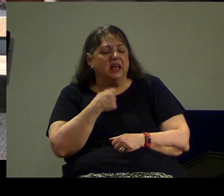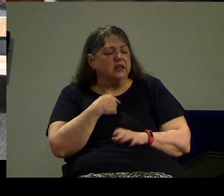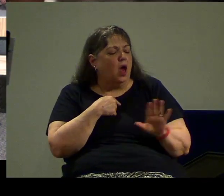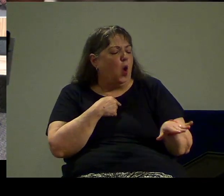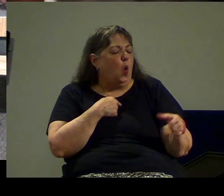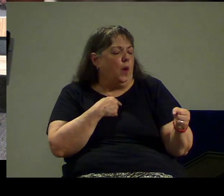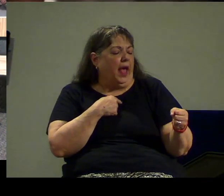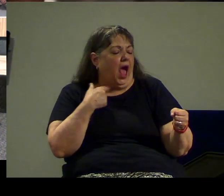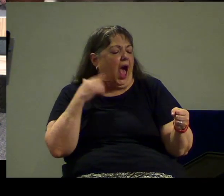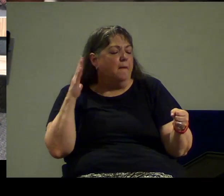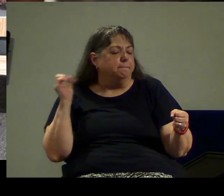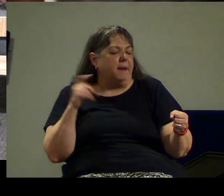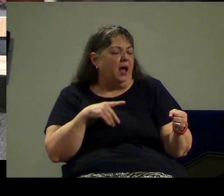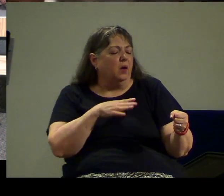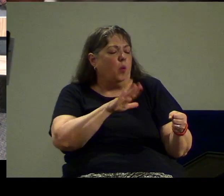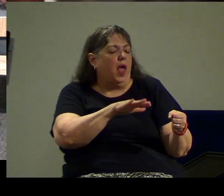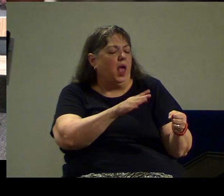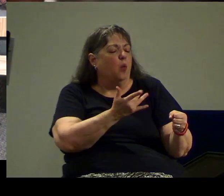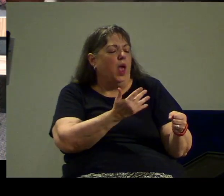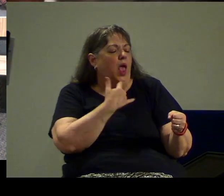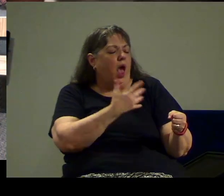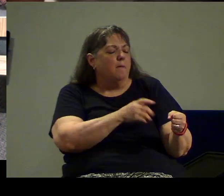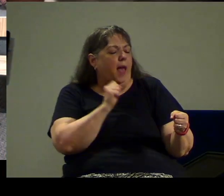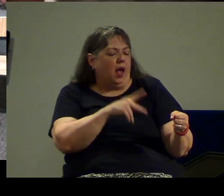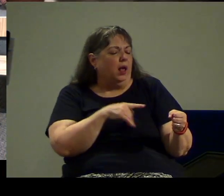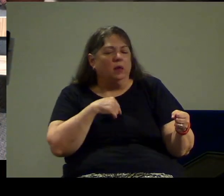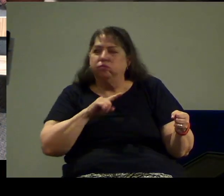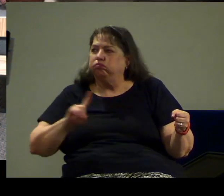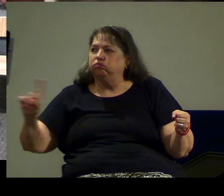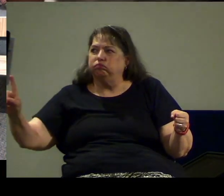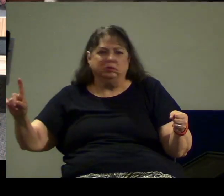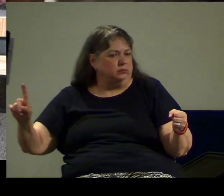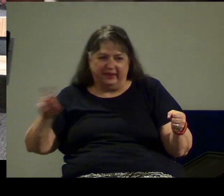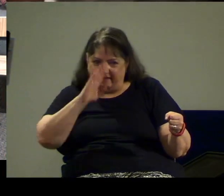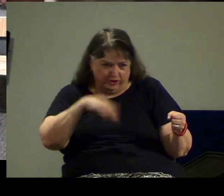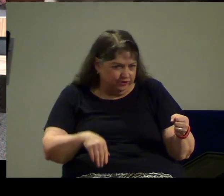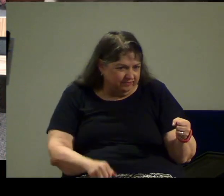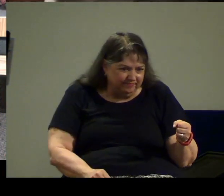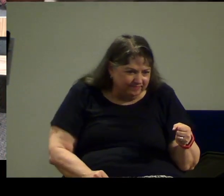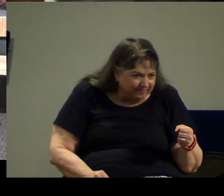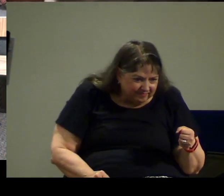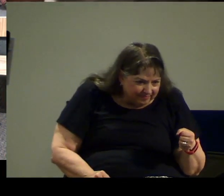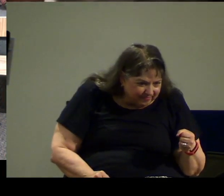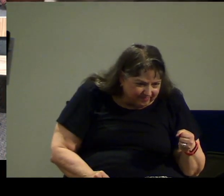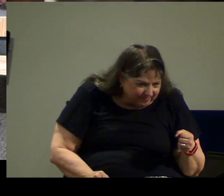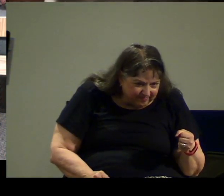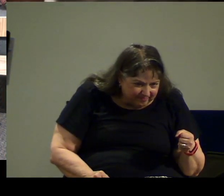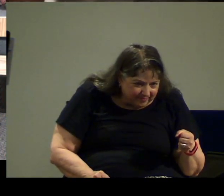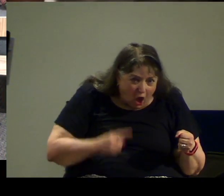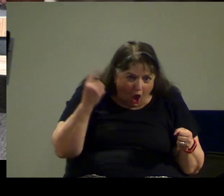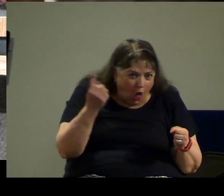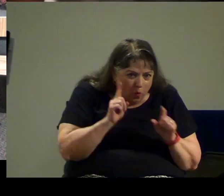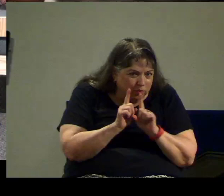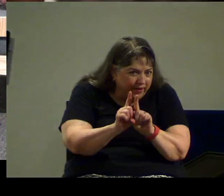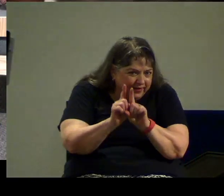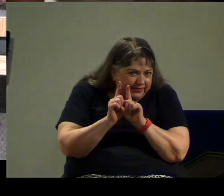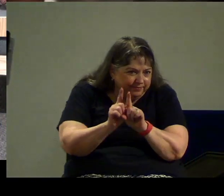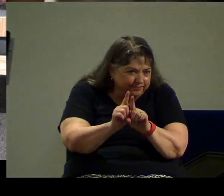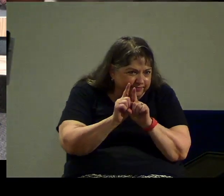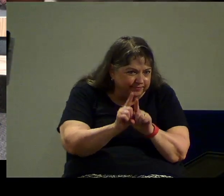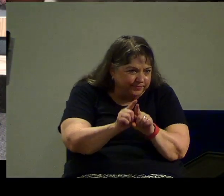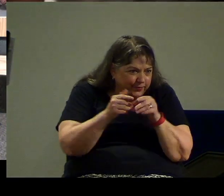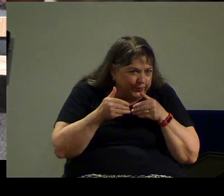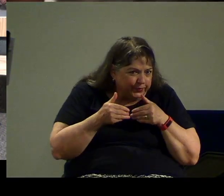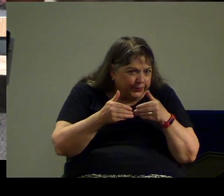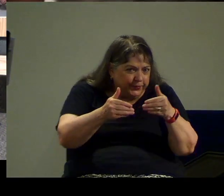got to do something, I'll be right back, don't go away. God always is with us all the days of our lives to